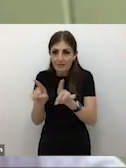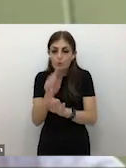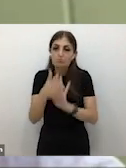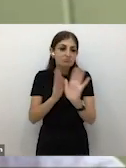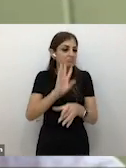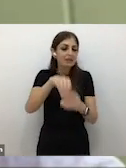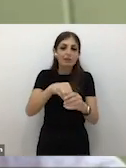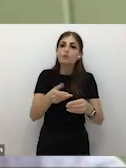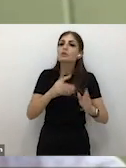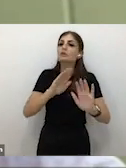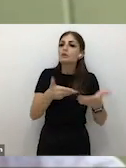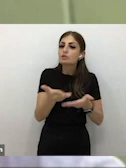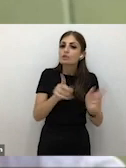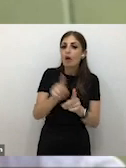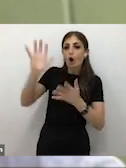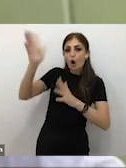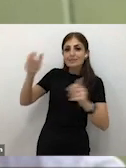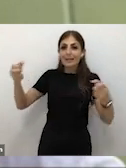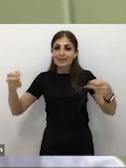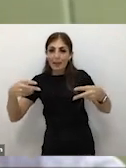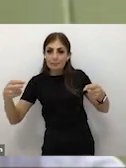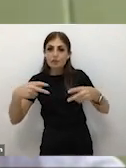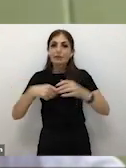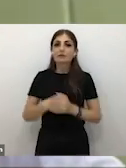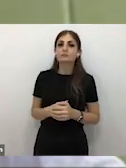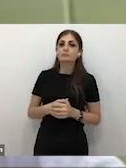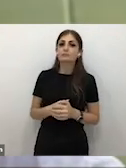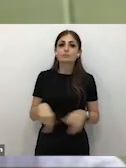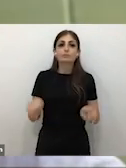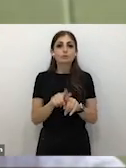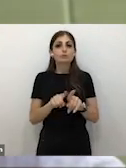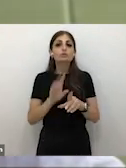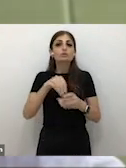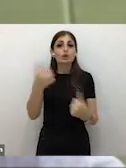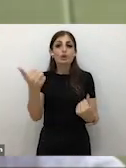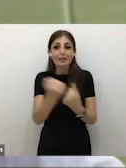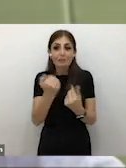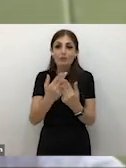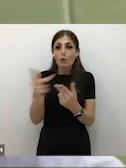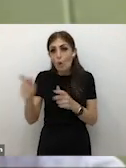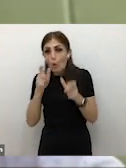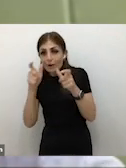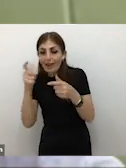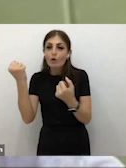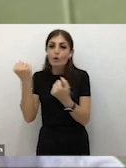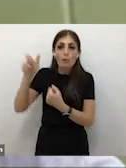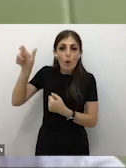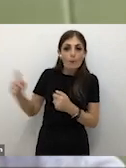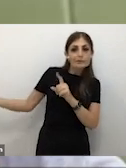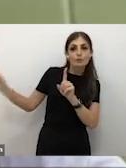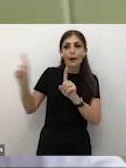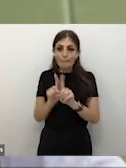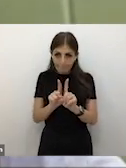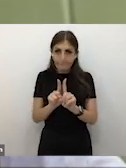services like Auslan or captioning. It can also include support for your carer or support person to